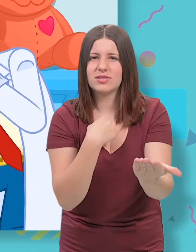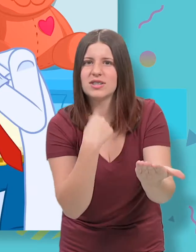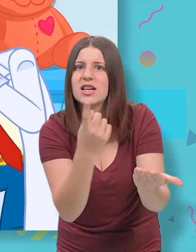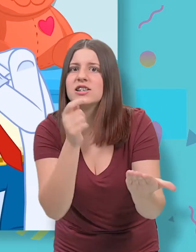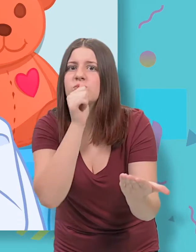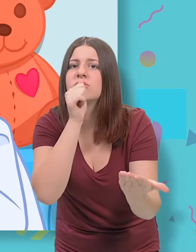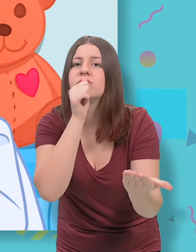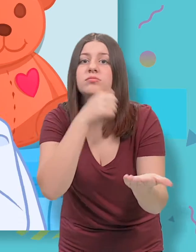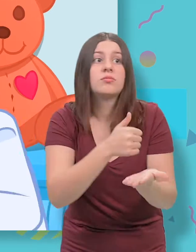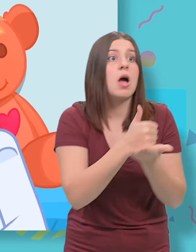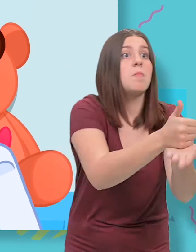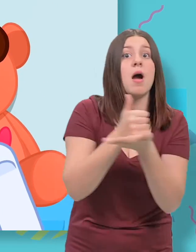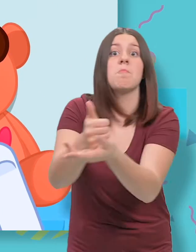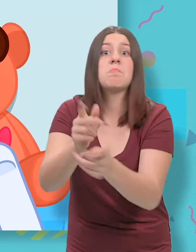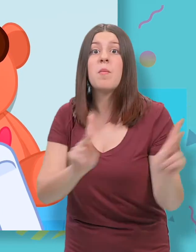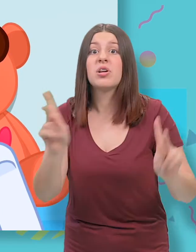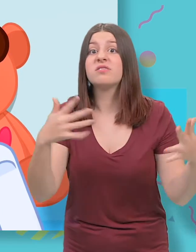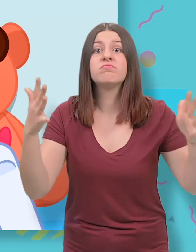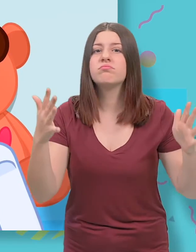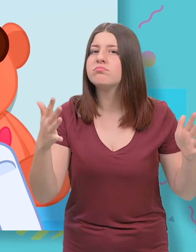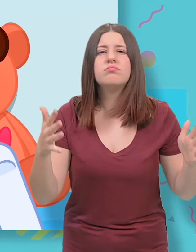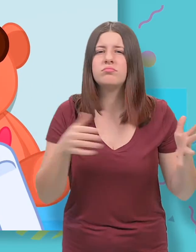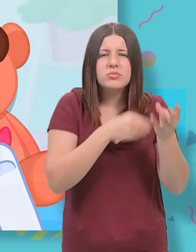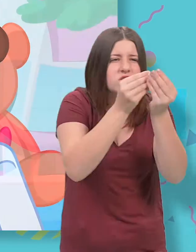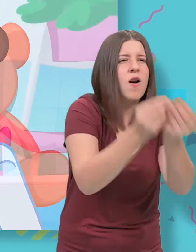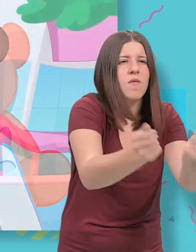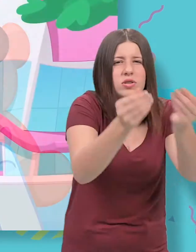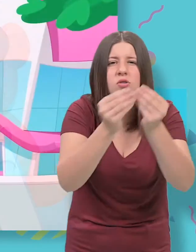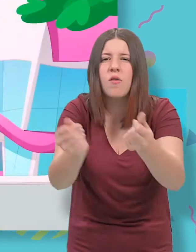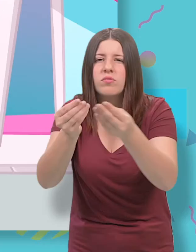you a secret. It's not just people that I help.